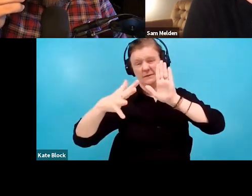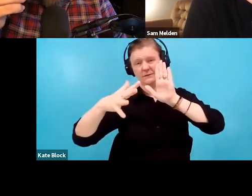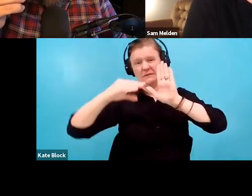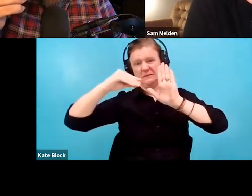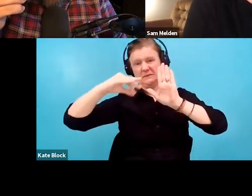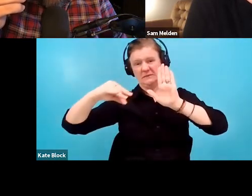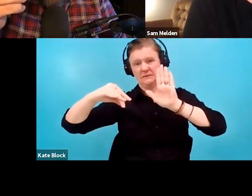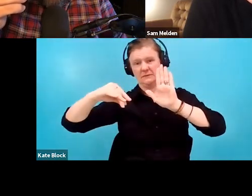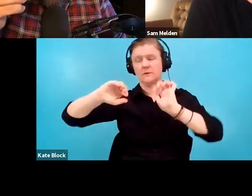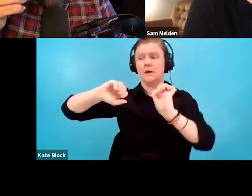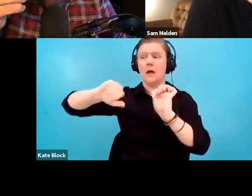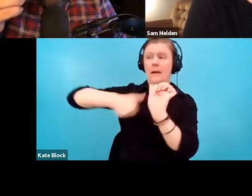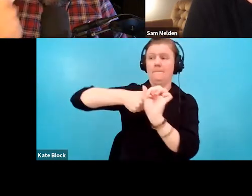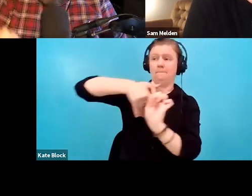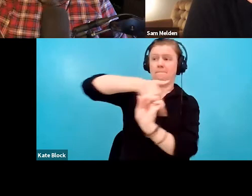behind trees.